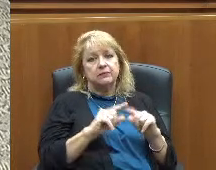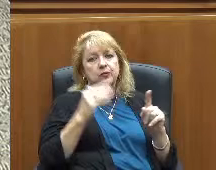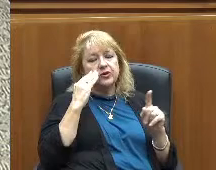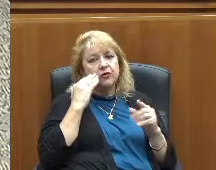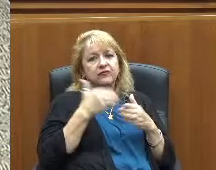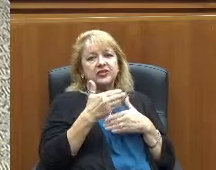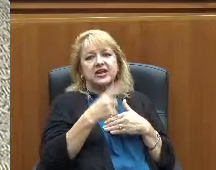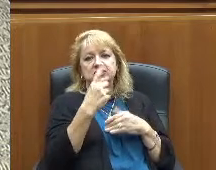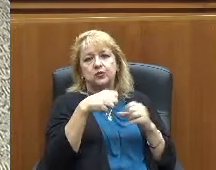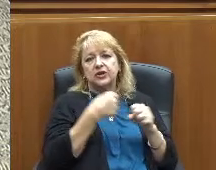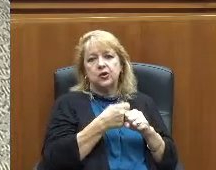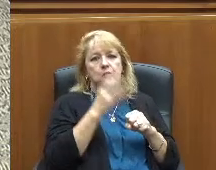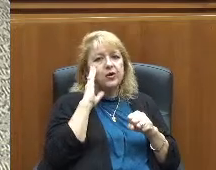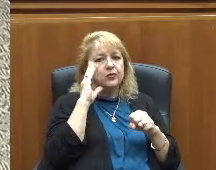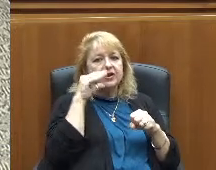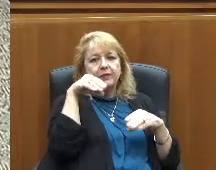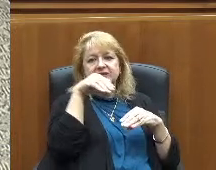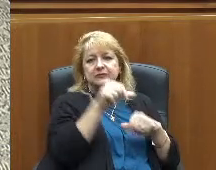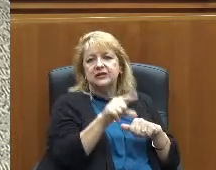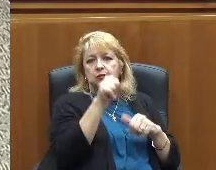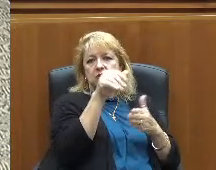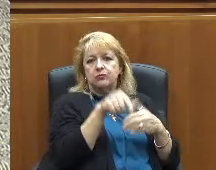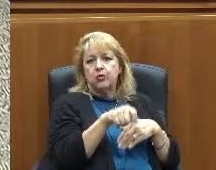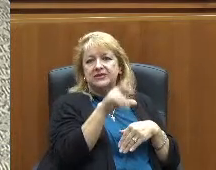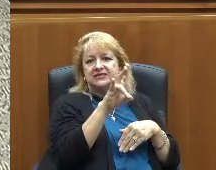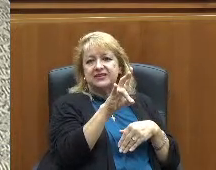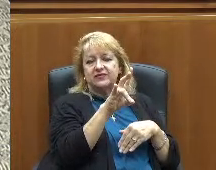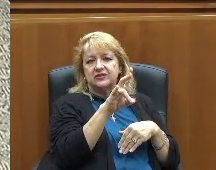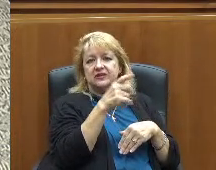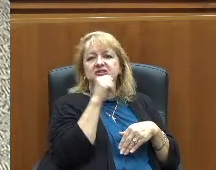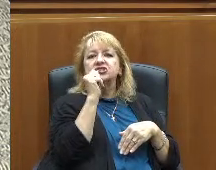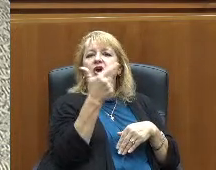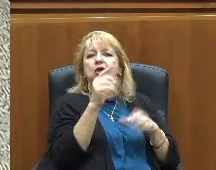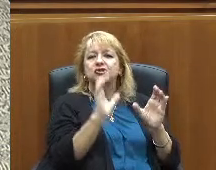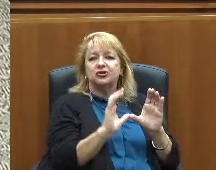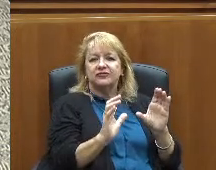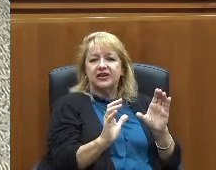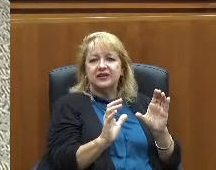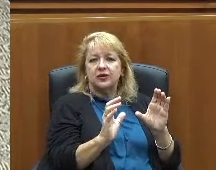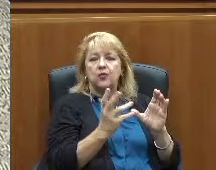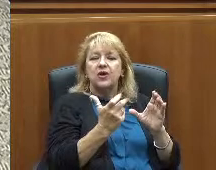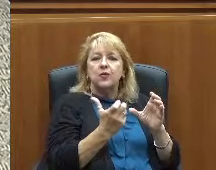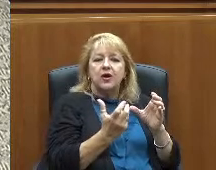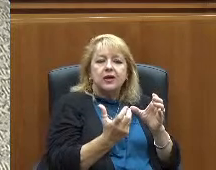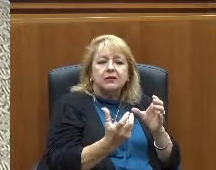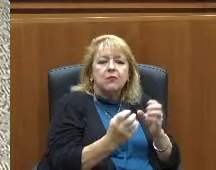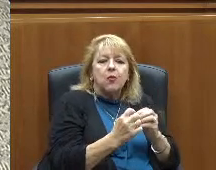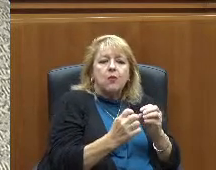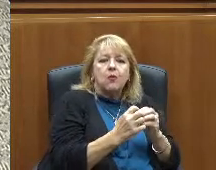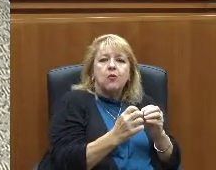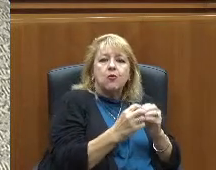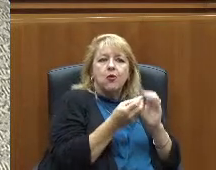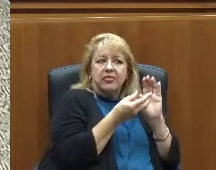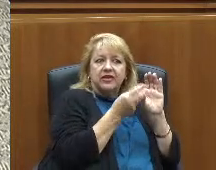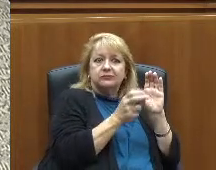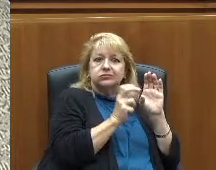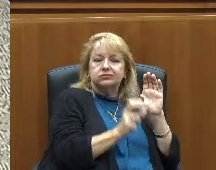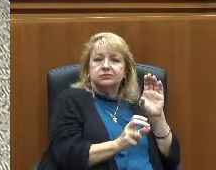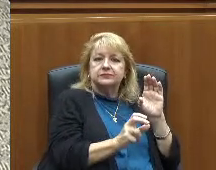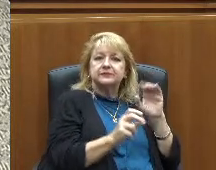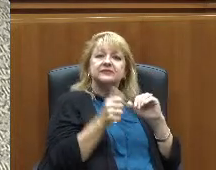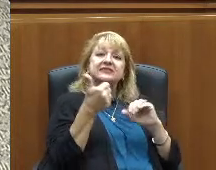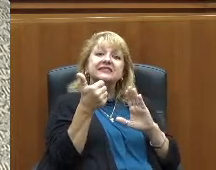the next year, we will not be spending that entire allocation. We hope that this will be something that grows. I do want to point out that